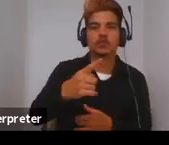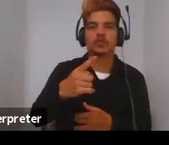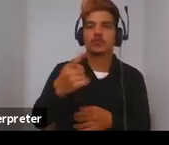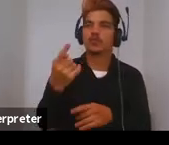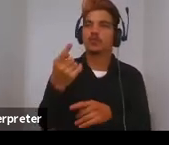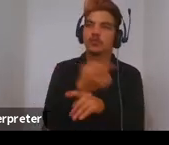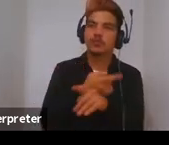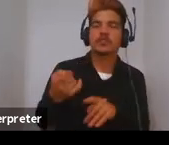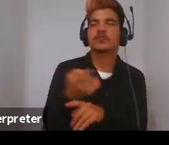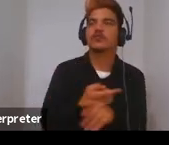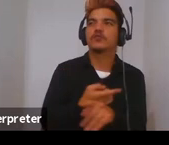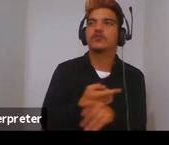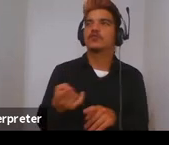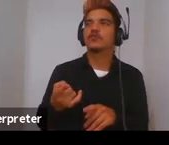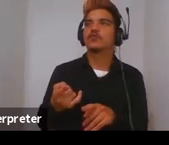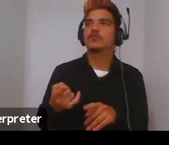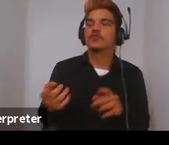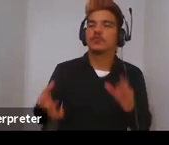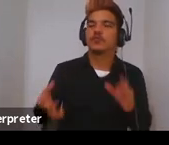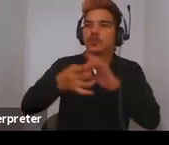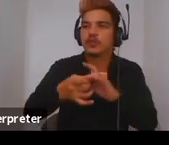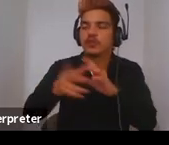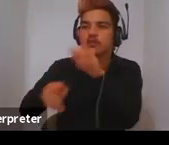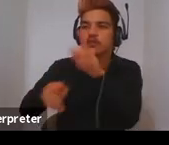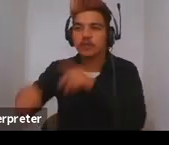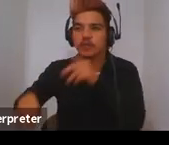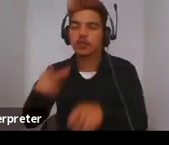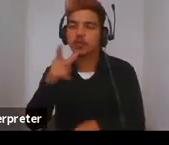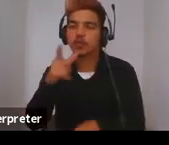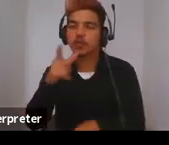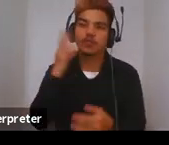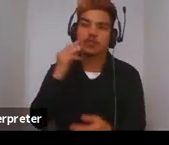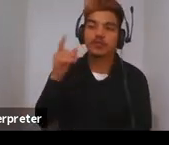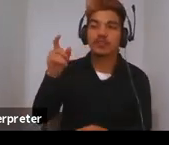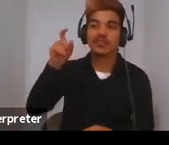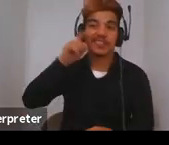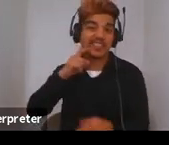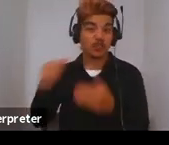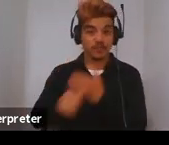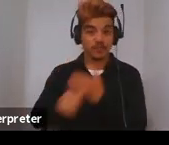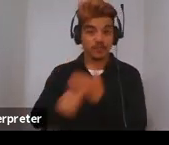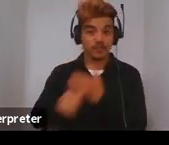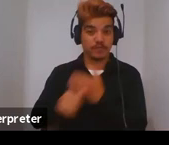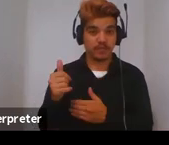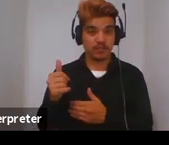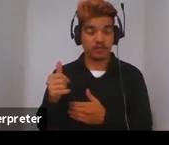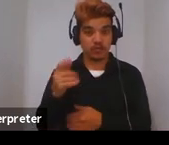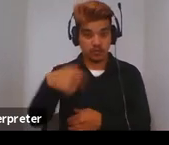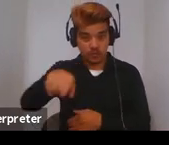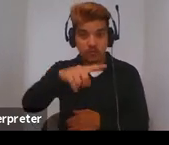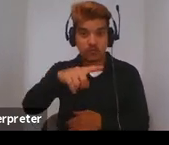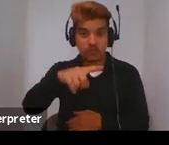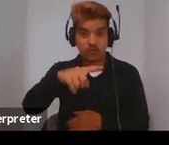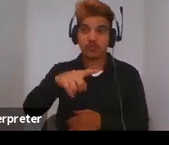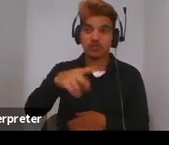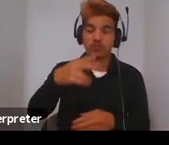how are you commonly referring to people who have experienced sexual violence? Are you